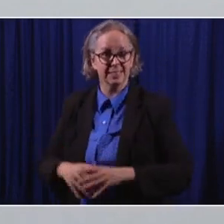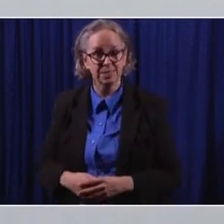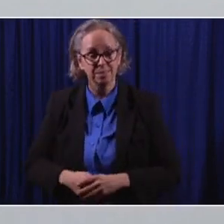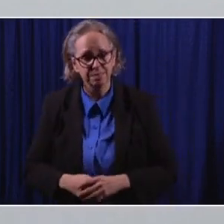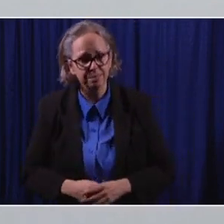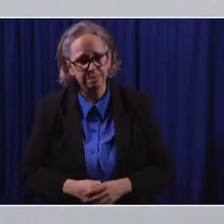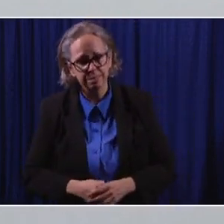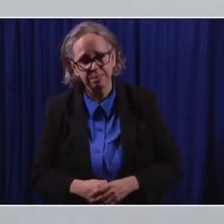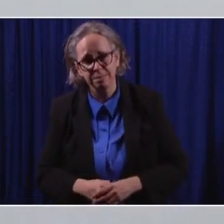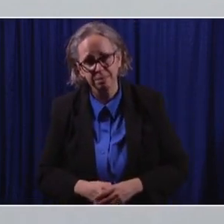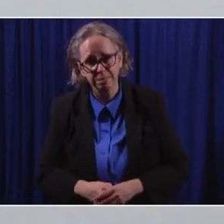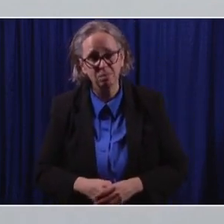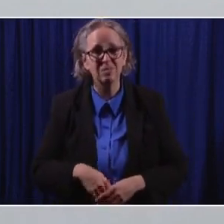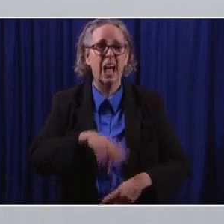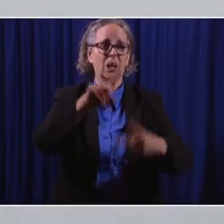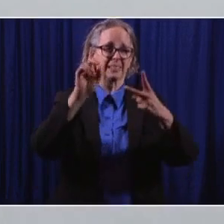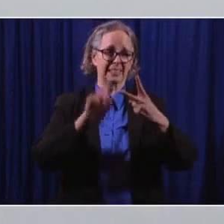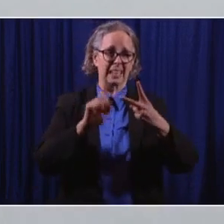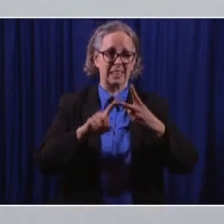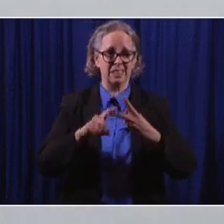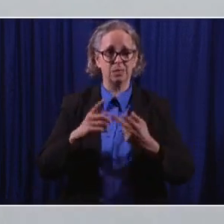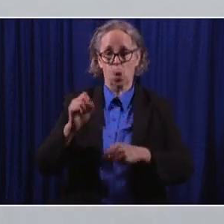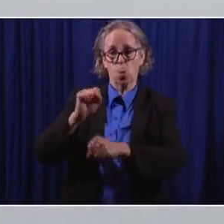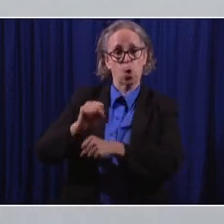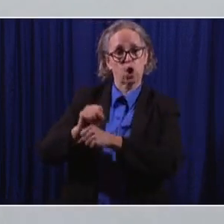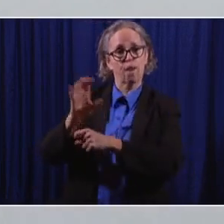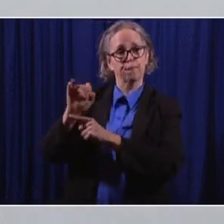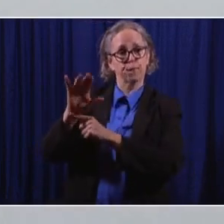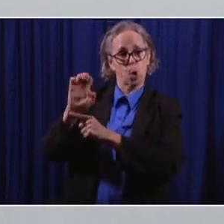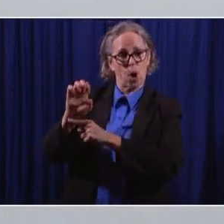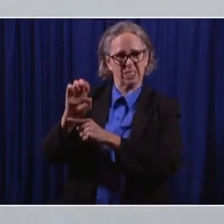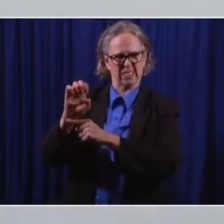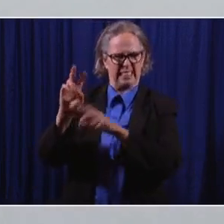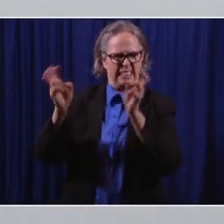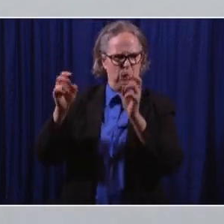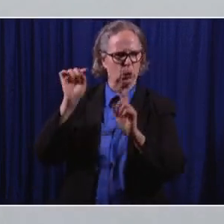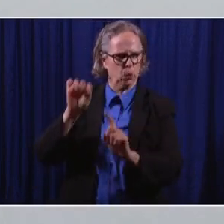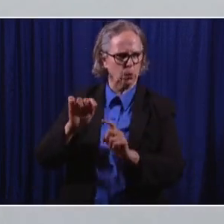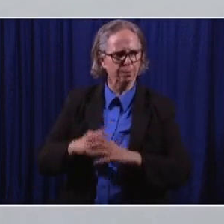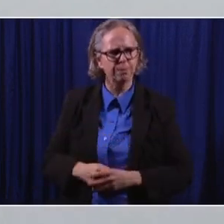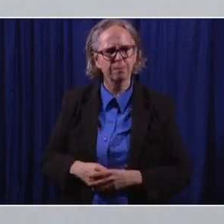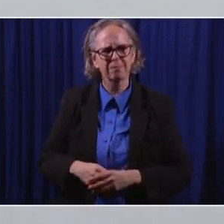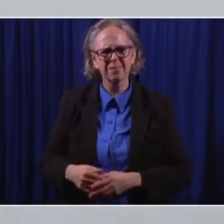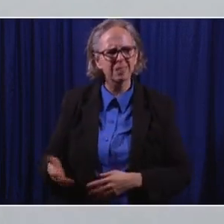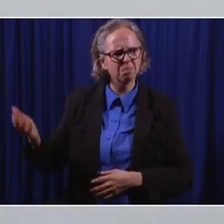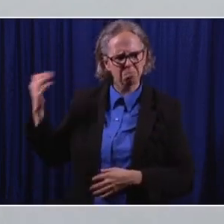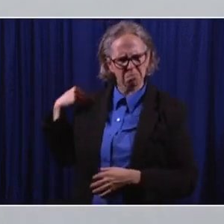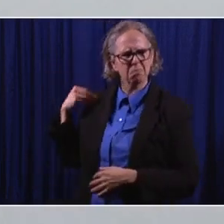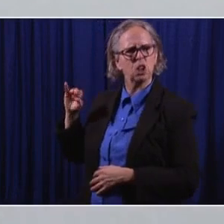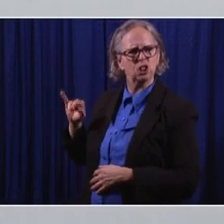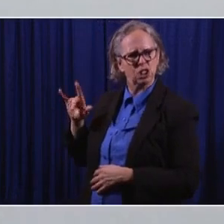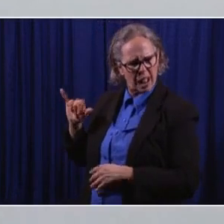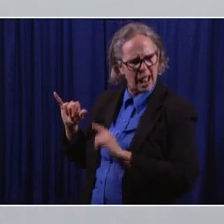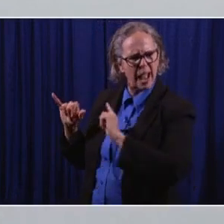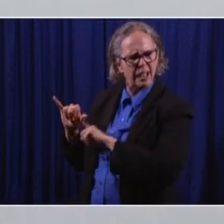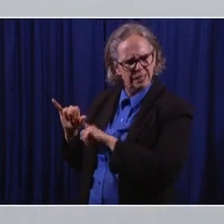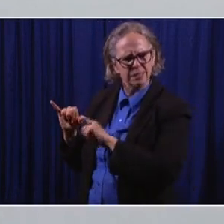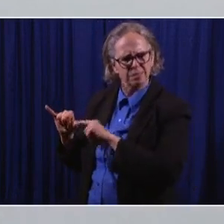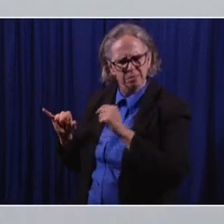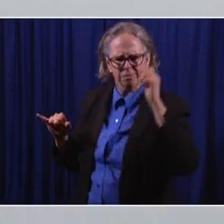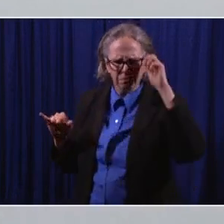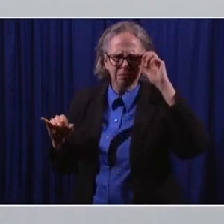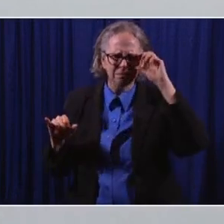couple of workforce related issues starting out. In July, I announced that we had